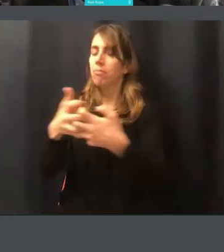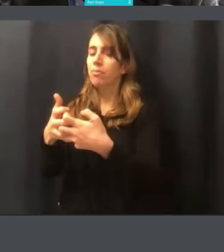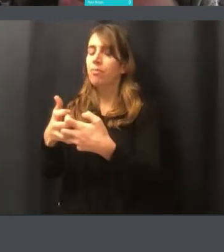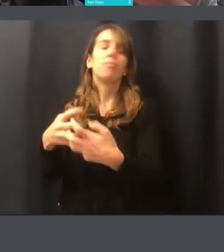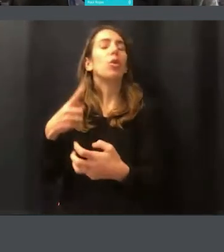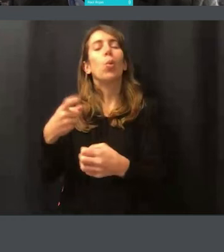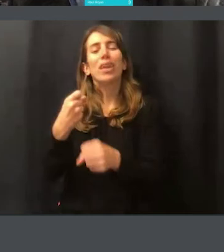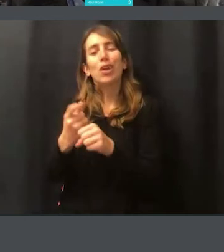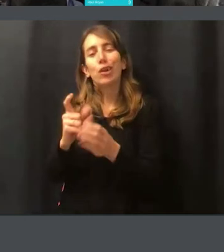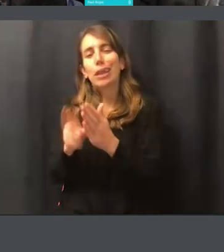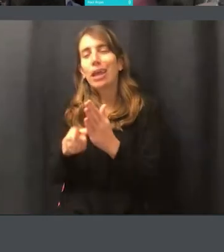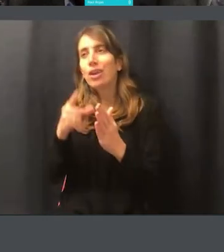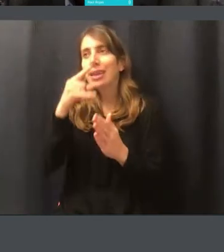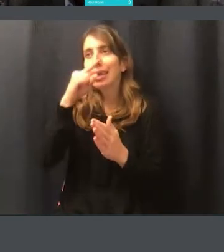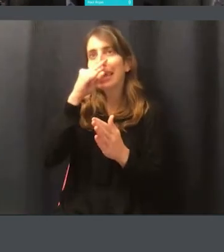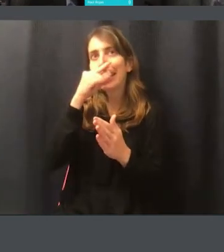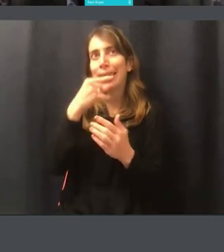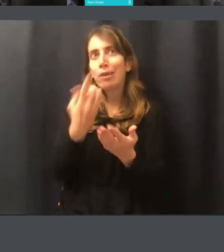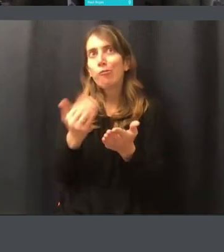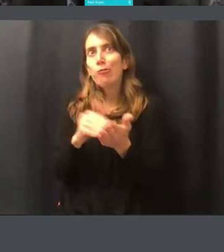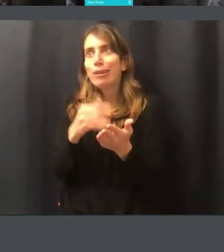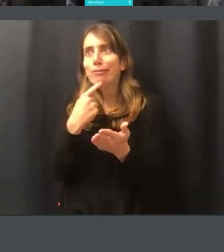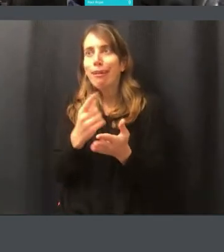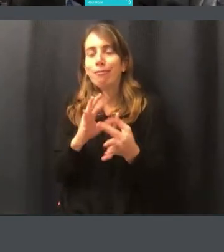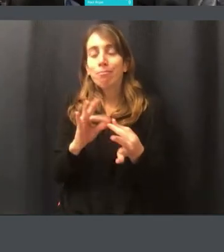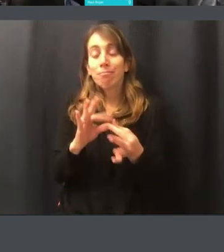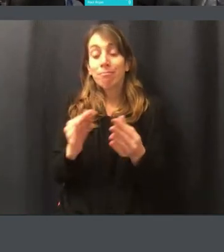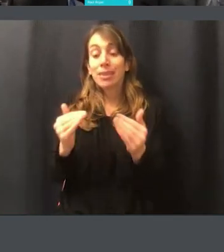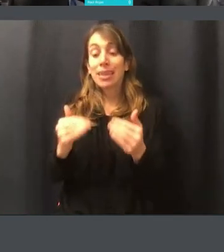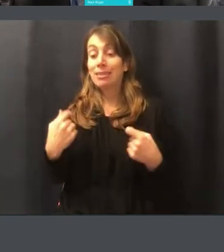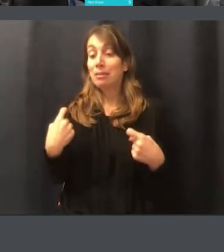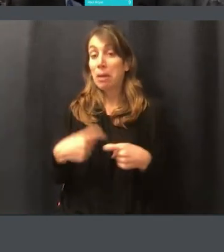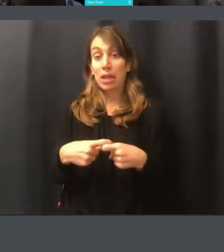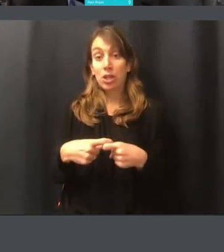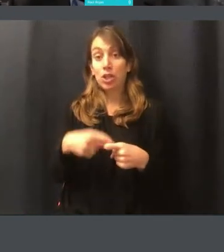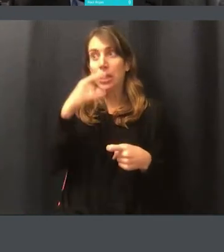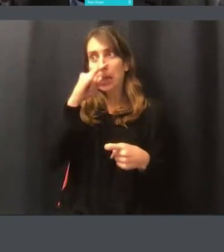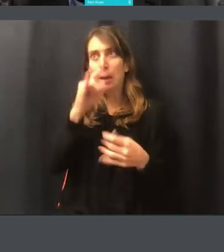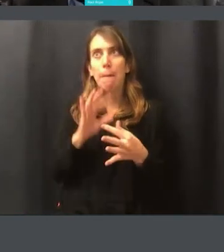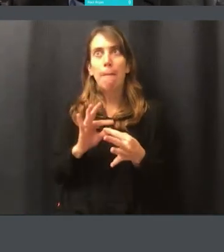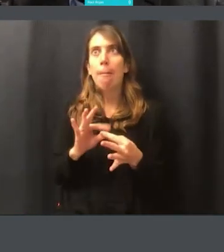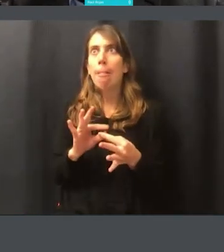this narrative with quite a high degree of skill, right? In Spanish, the kid only also got better.